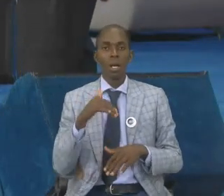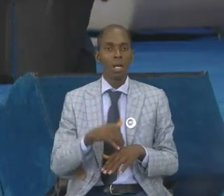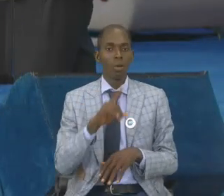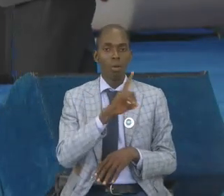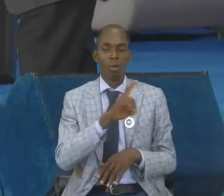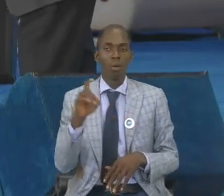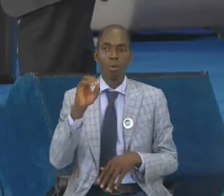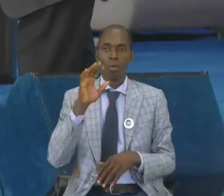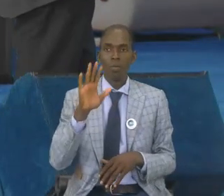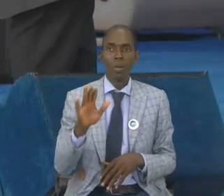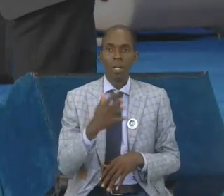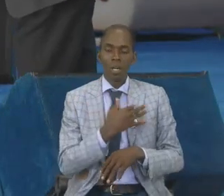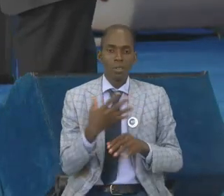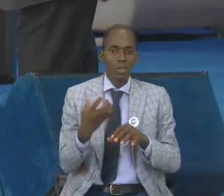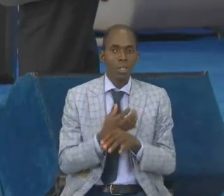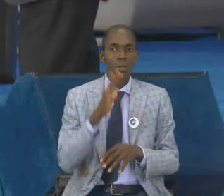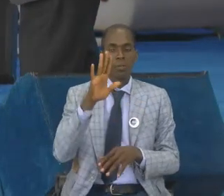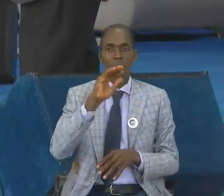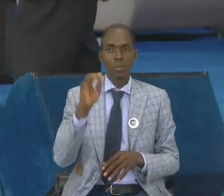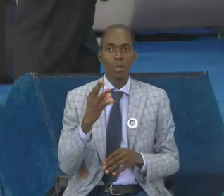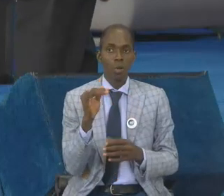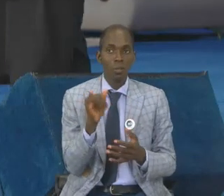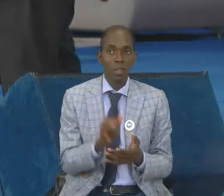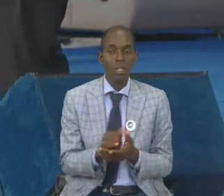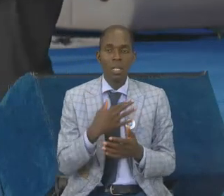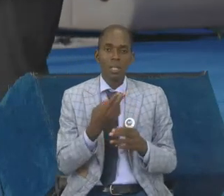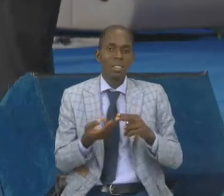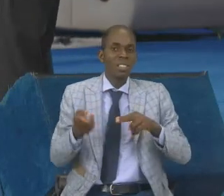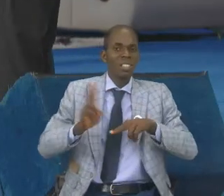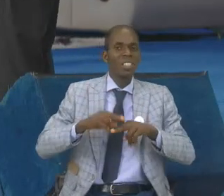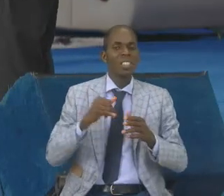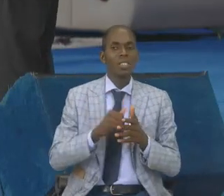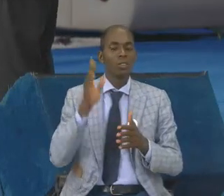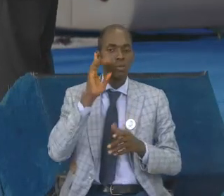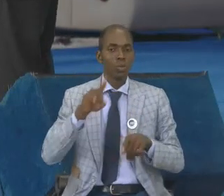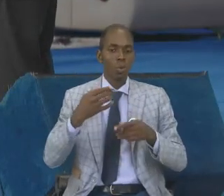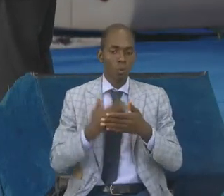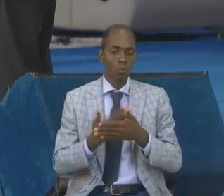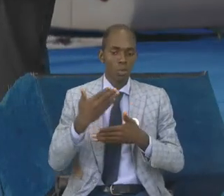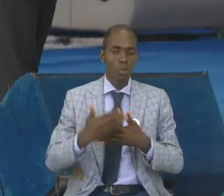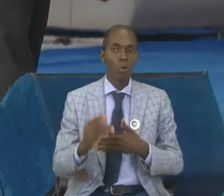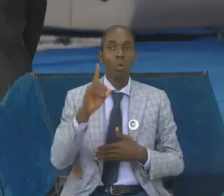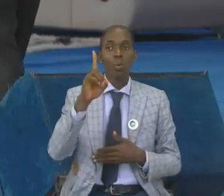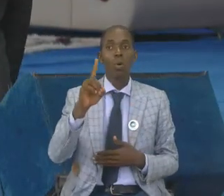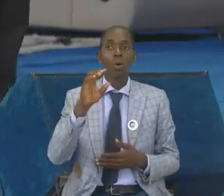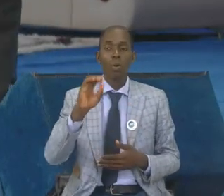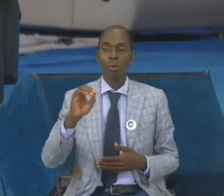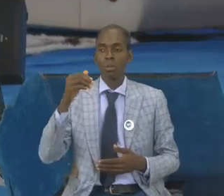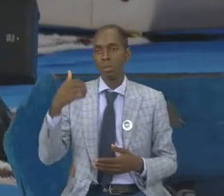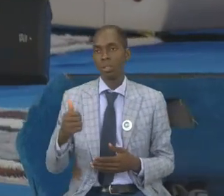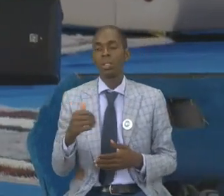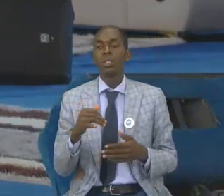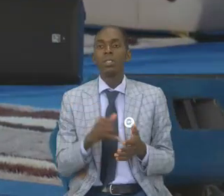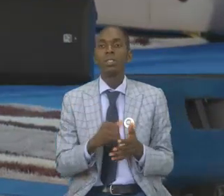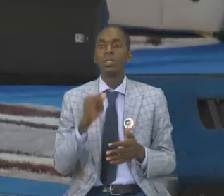105, and you take 5% of that and increase, it will go beyond 110. It's compound interest,